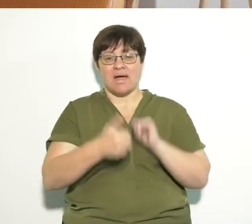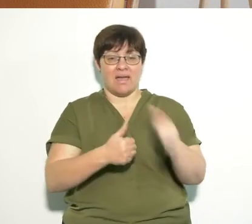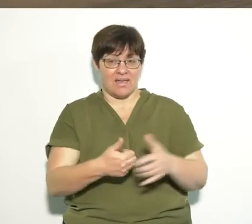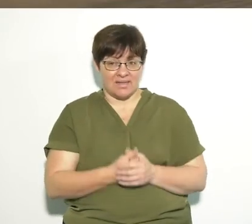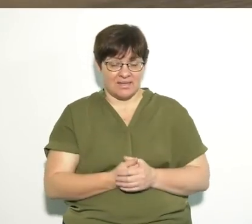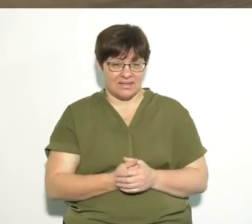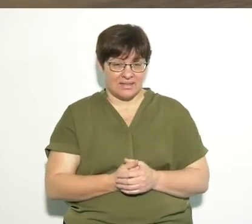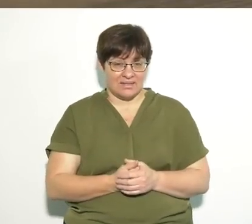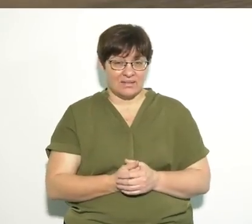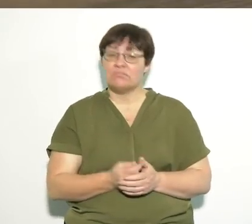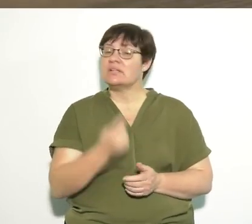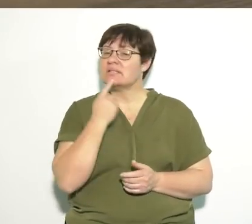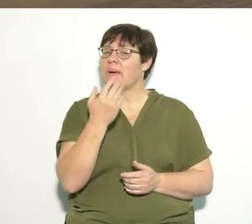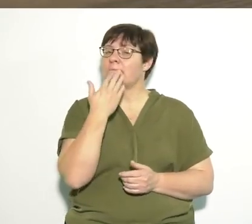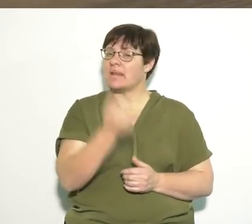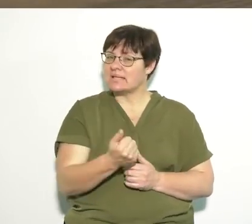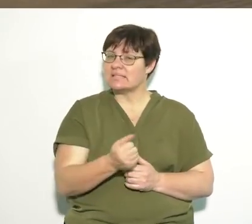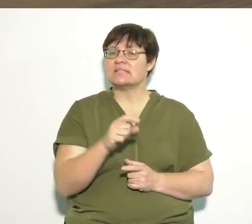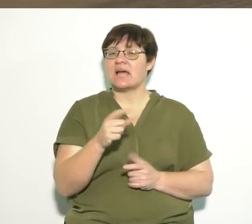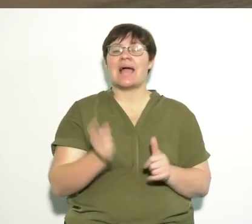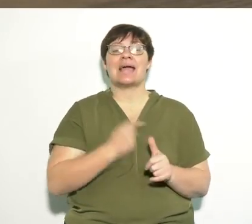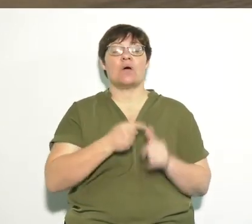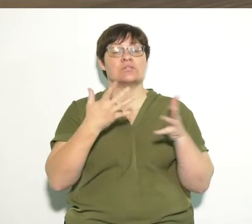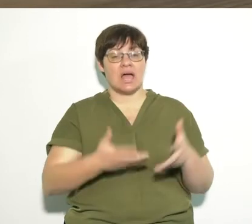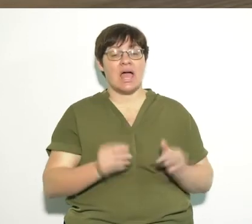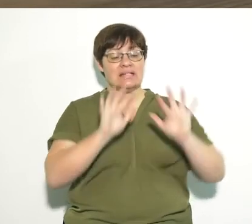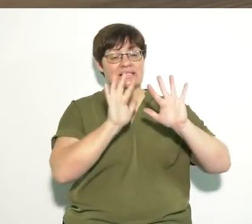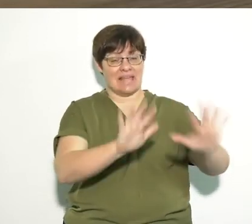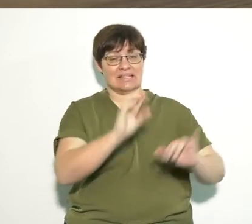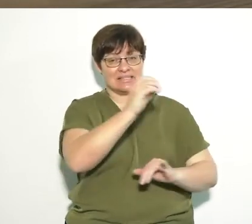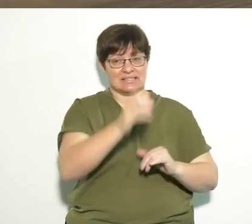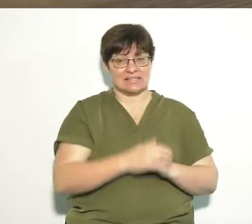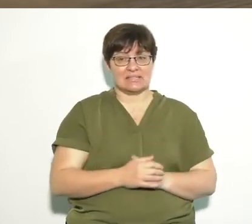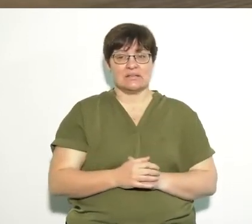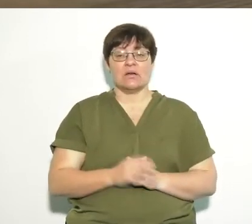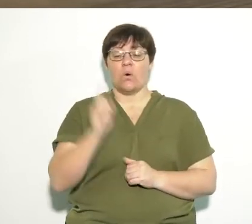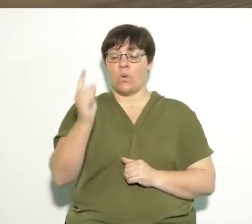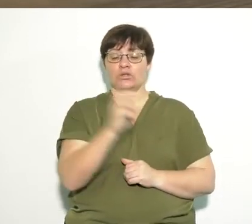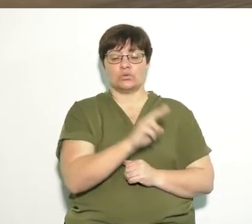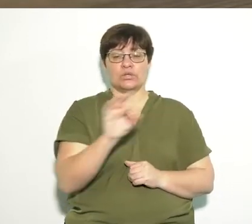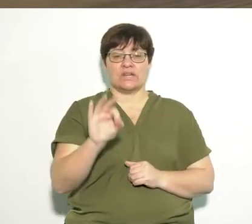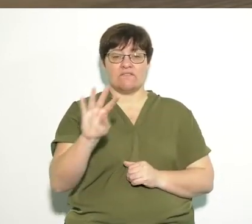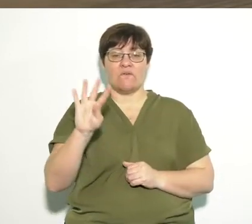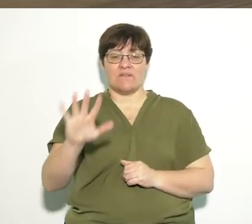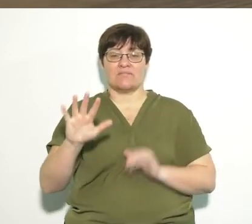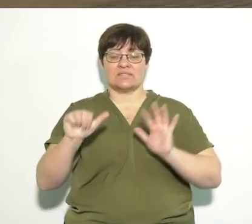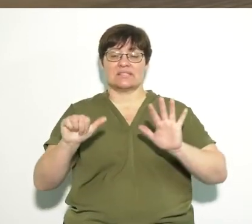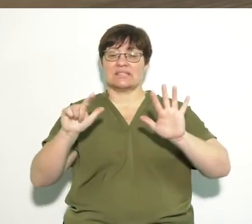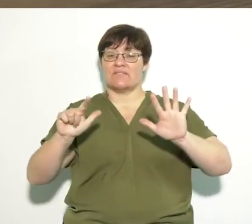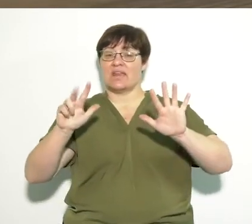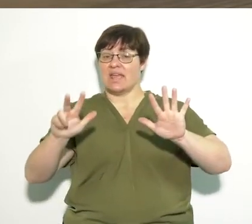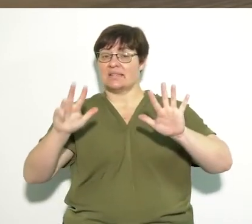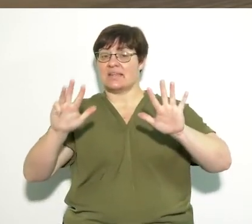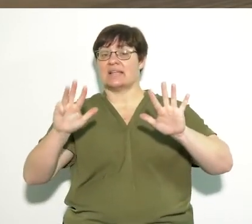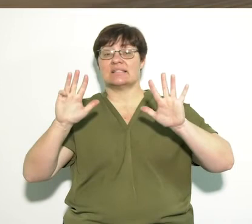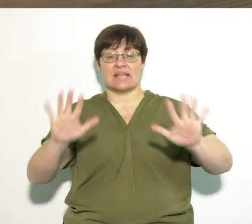So I'll say, please, can you set out your counters in tens for me? So 1, 2, 3, 4, 5, 6, 7,